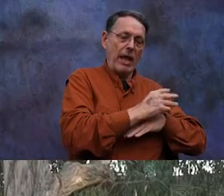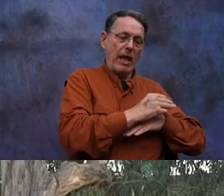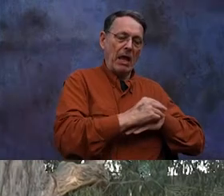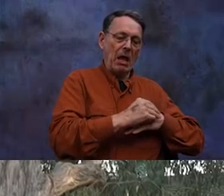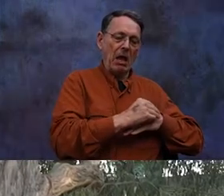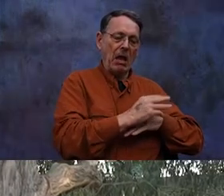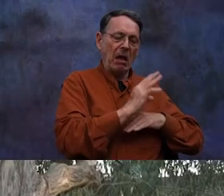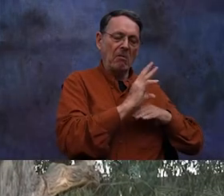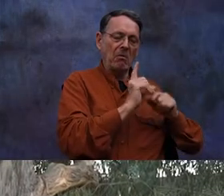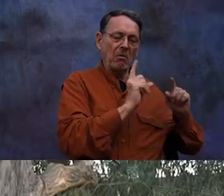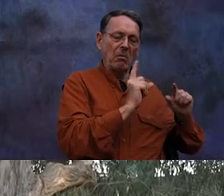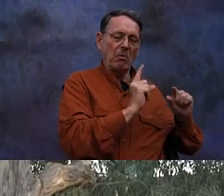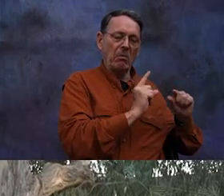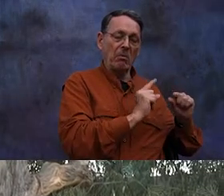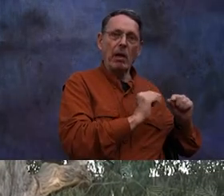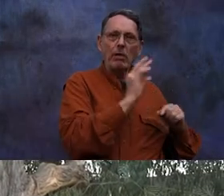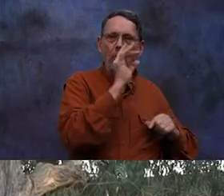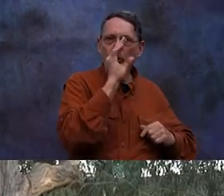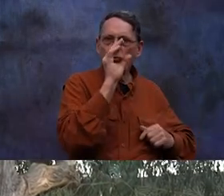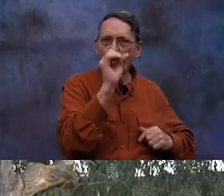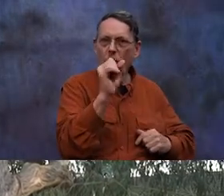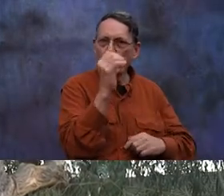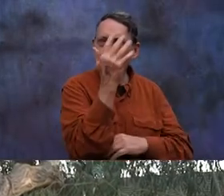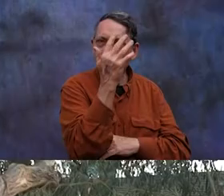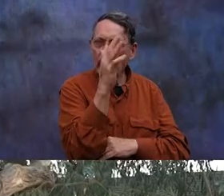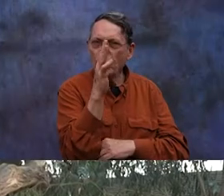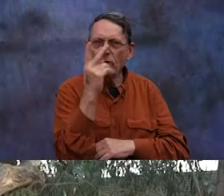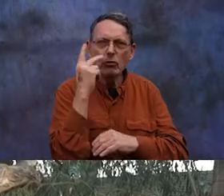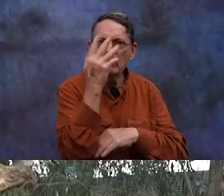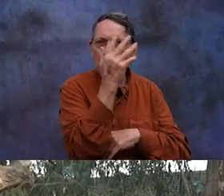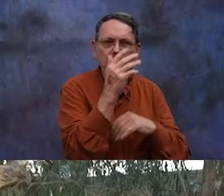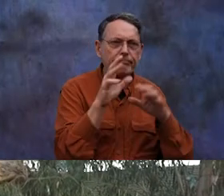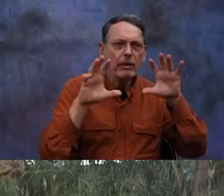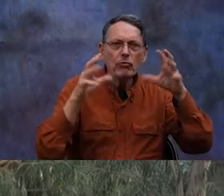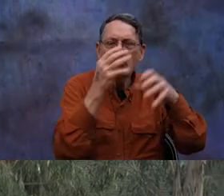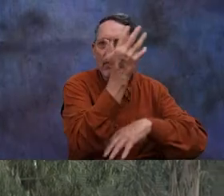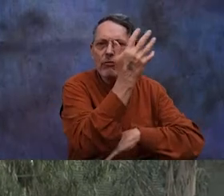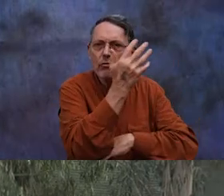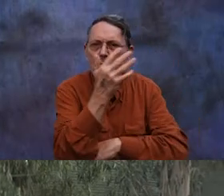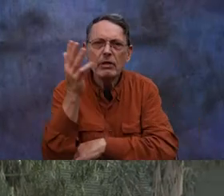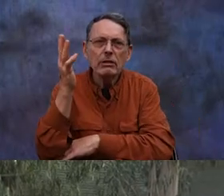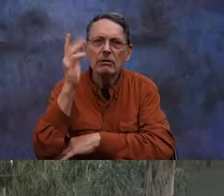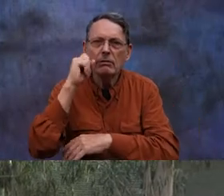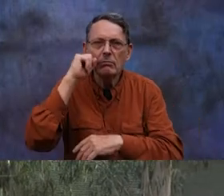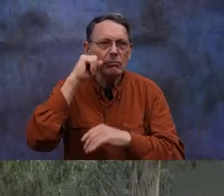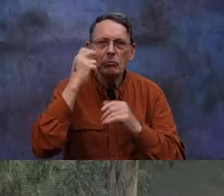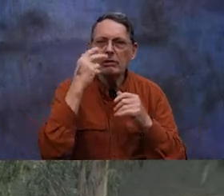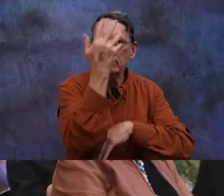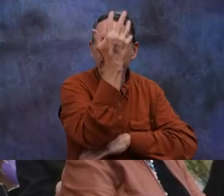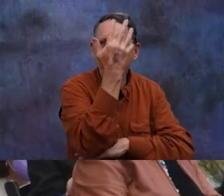are drawn towards a tree, towards a grove of trees, towards an orchard of apple